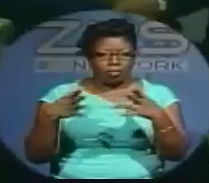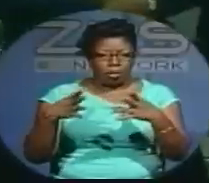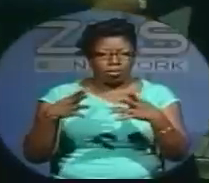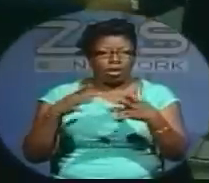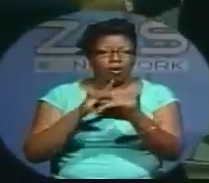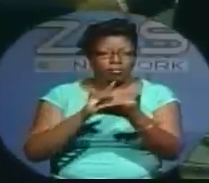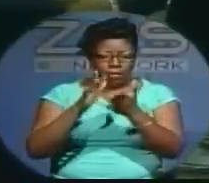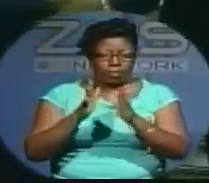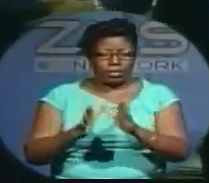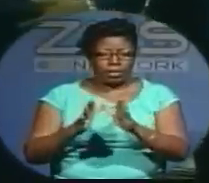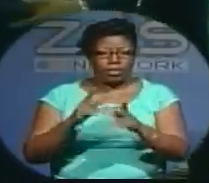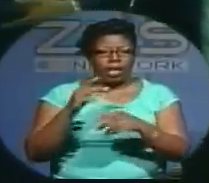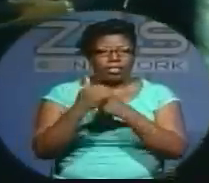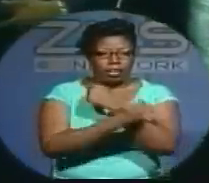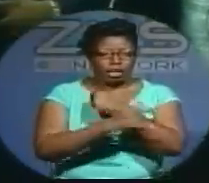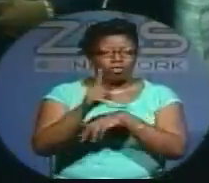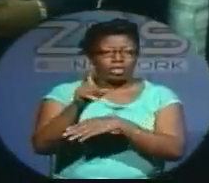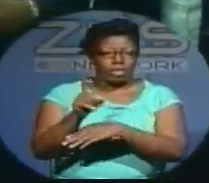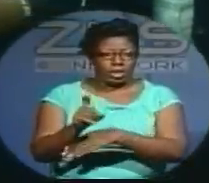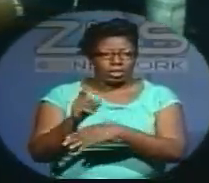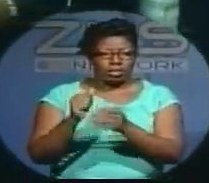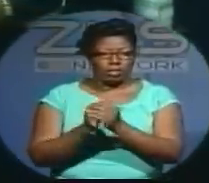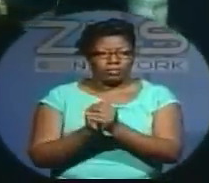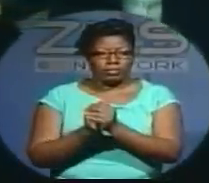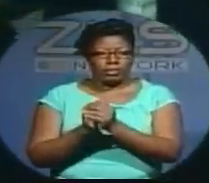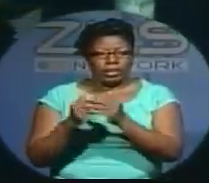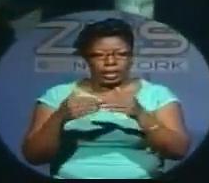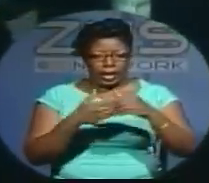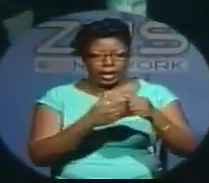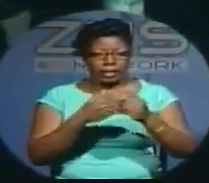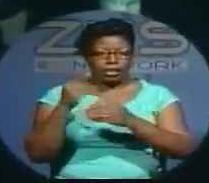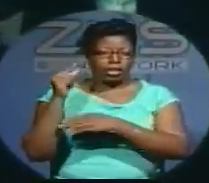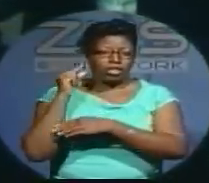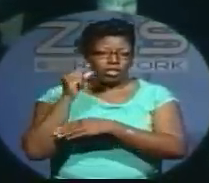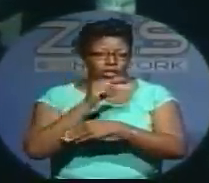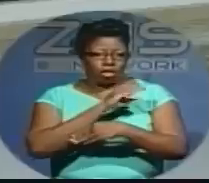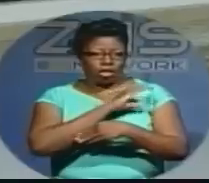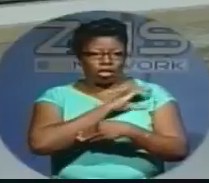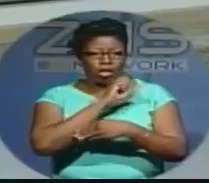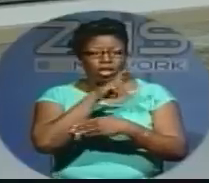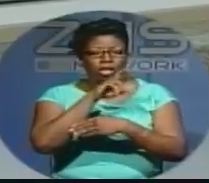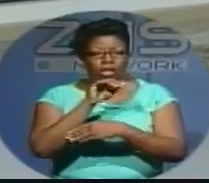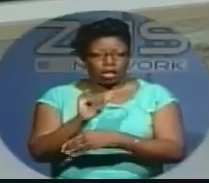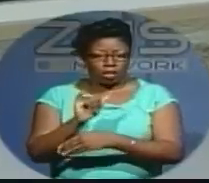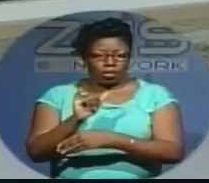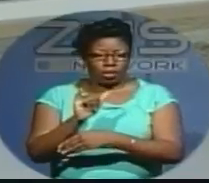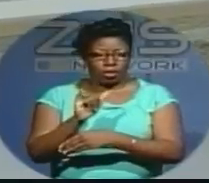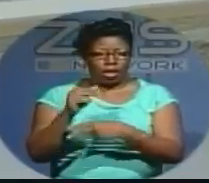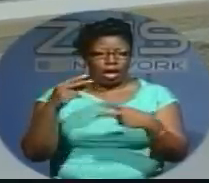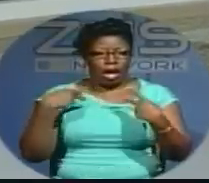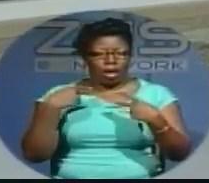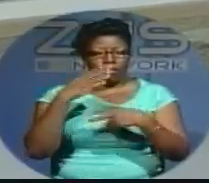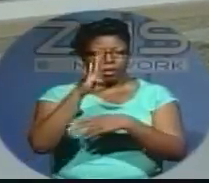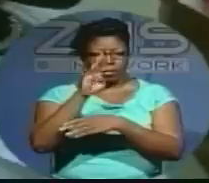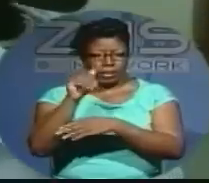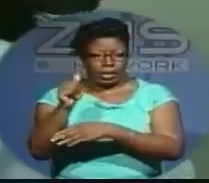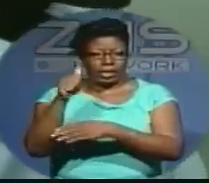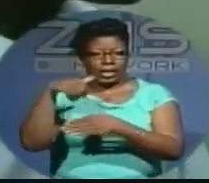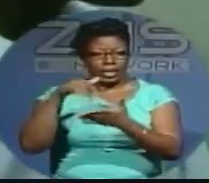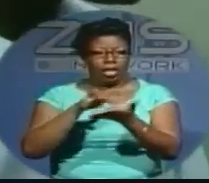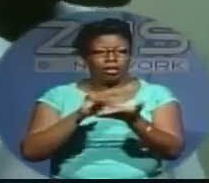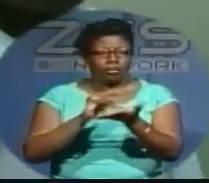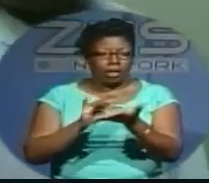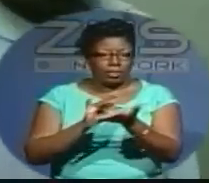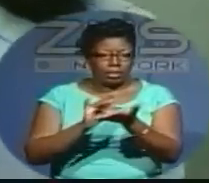needs. Assistant Hospital Administrator Gina Carey says these pioneering interns now hold a Bachelor's of Science in Pharmacy,